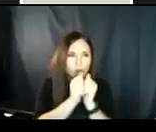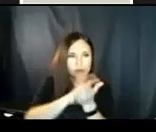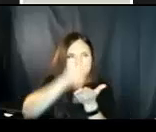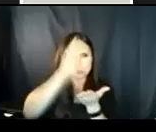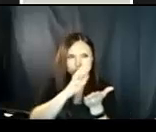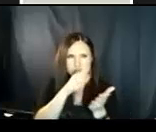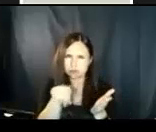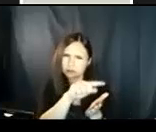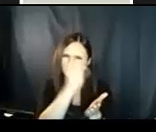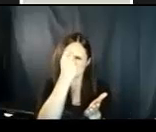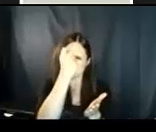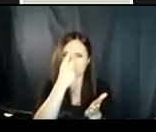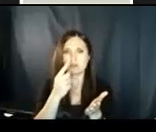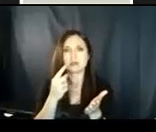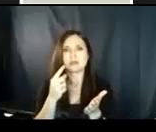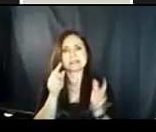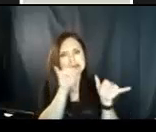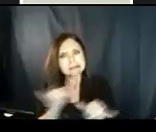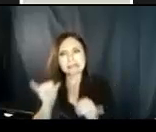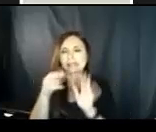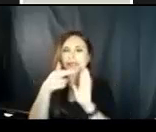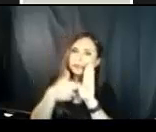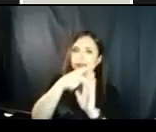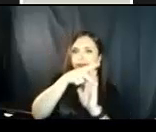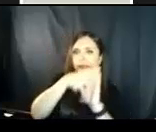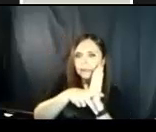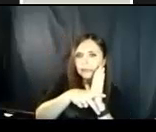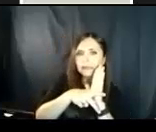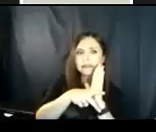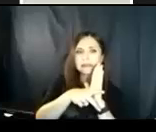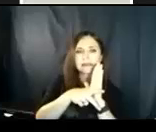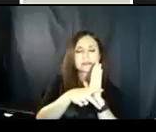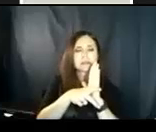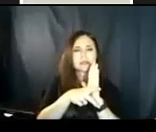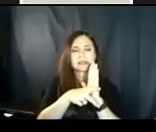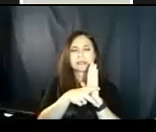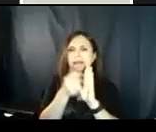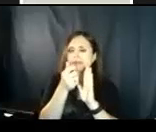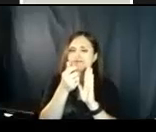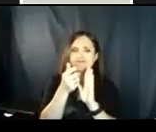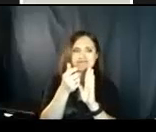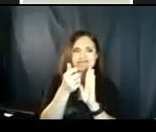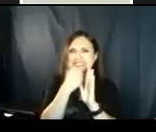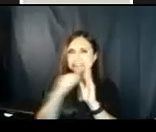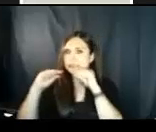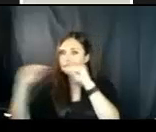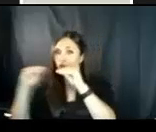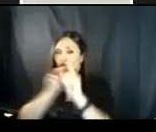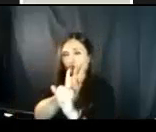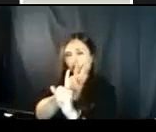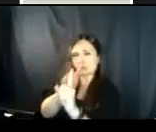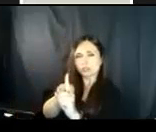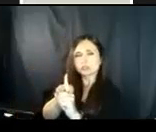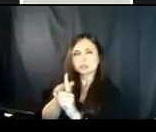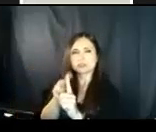students. See, these same principles are applicable to any instruction, any design you